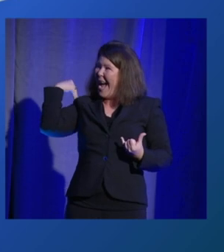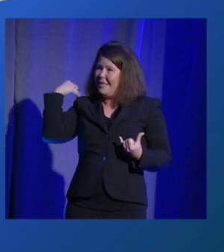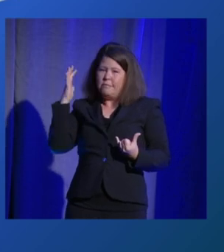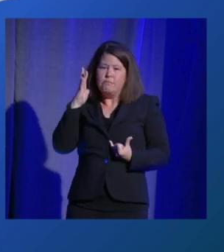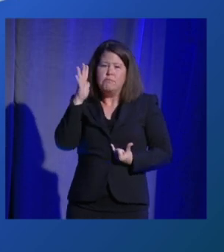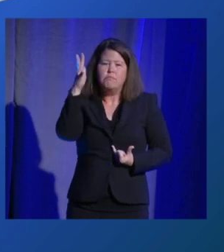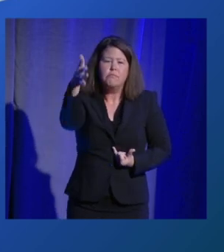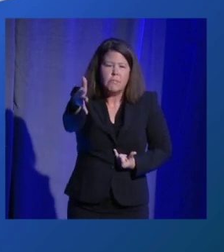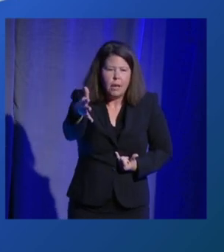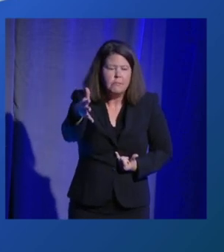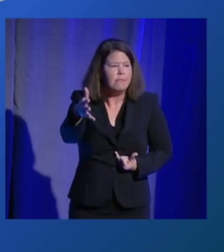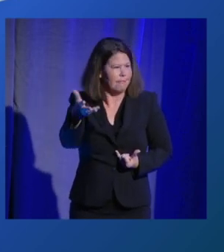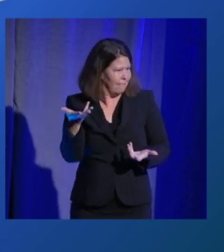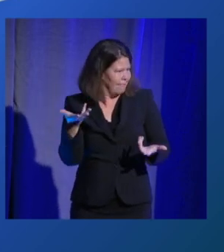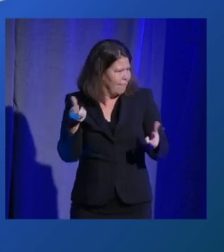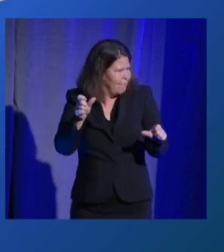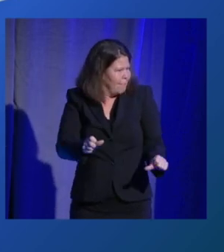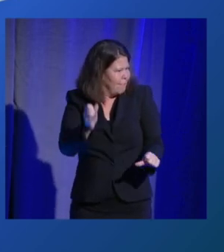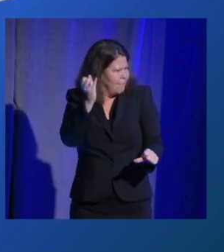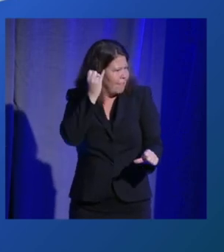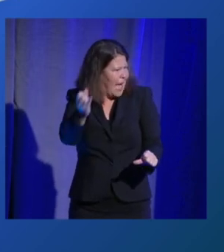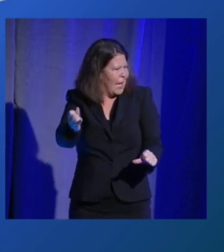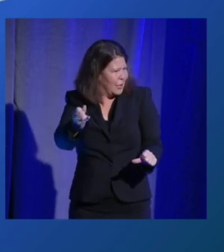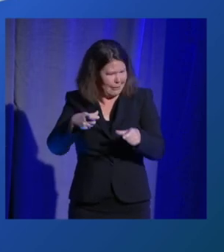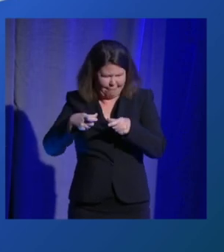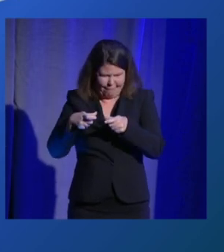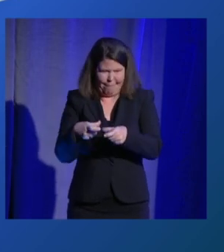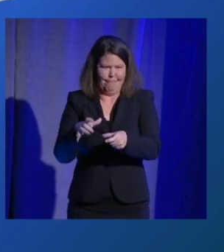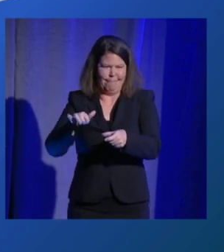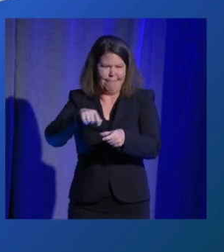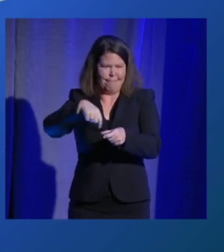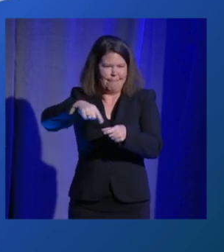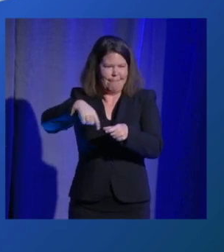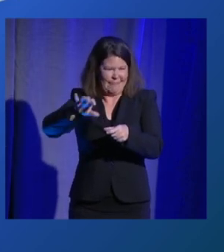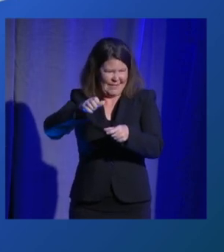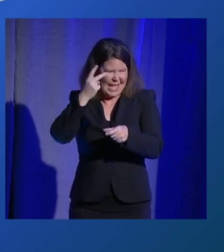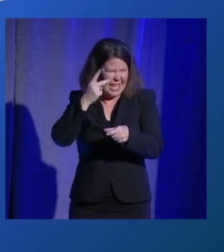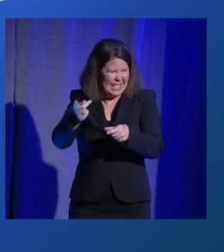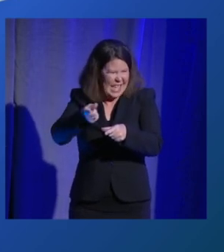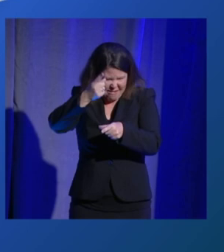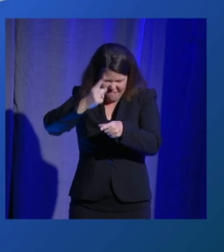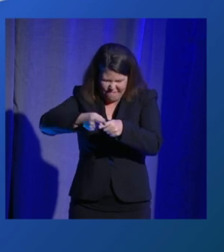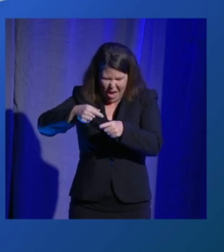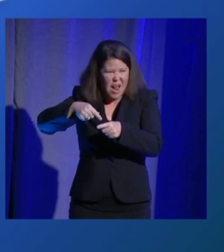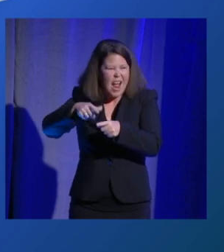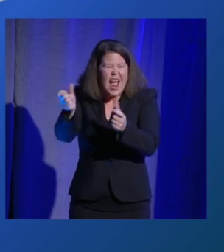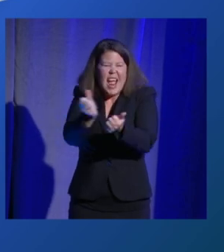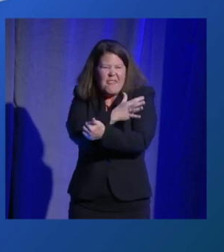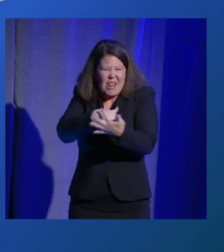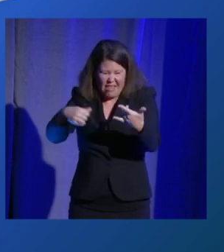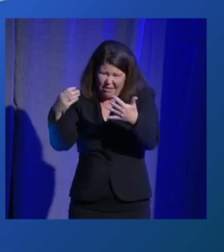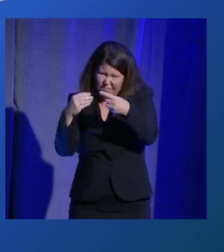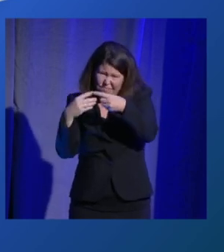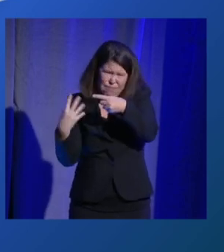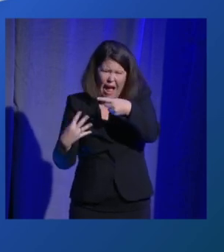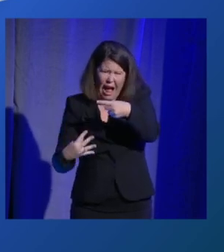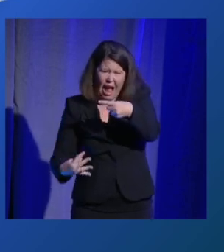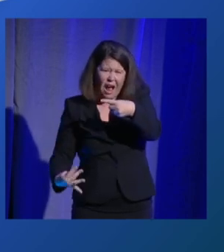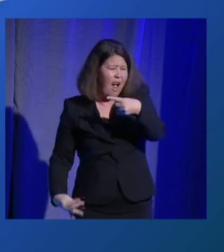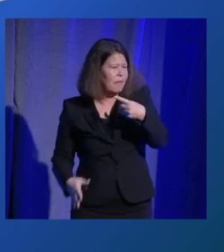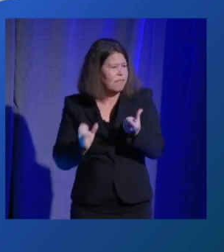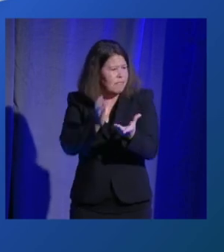potential into the future and knowing everything about this point that's